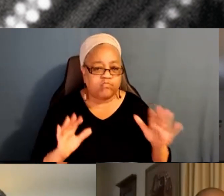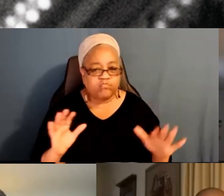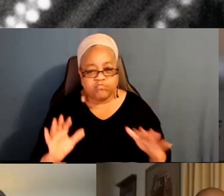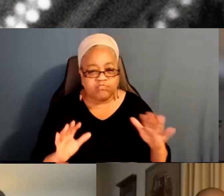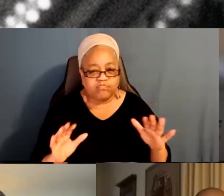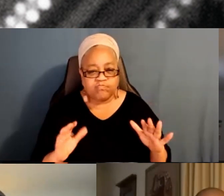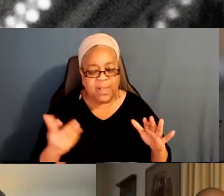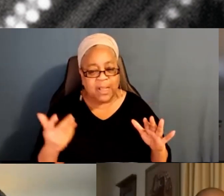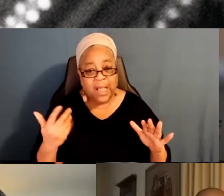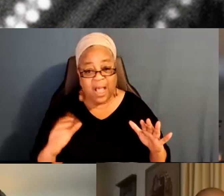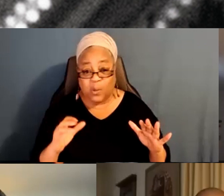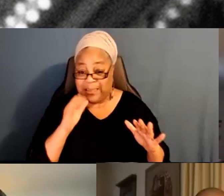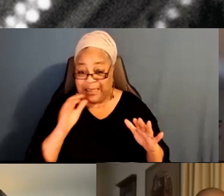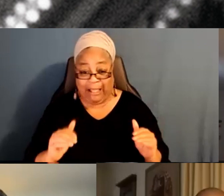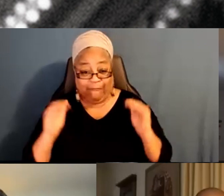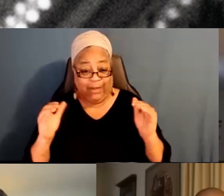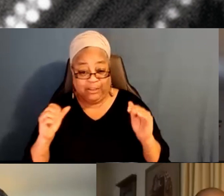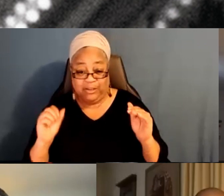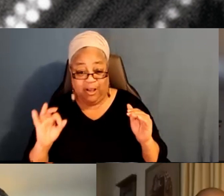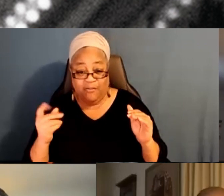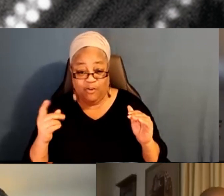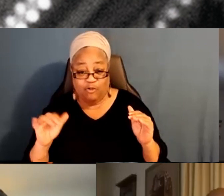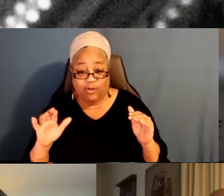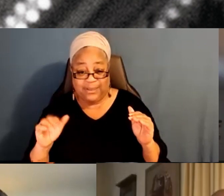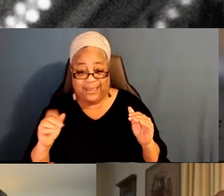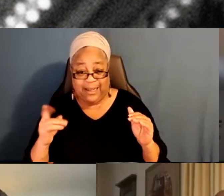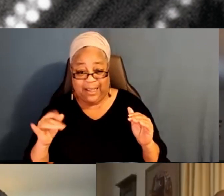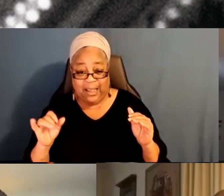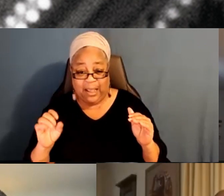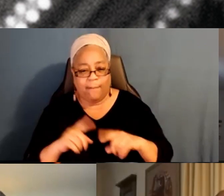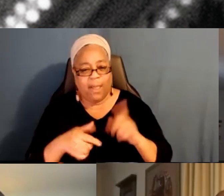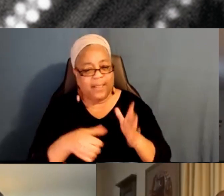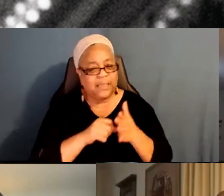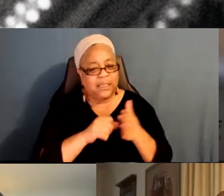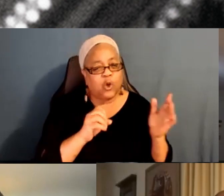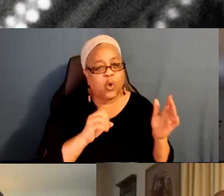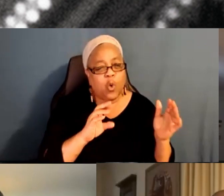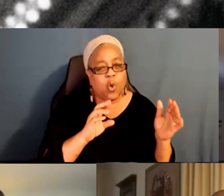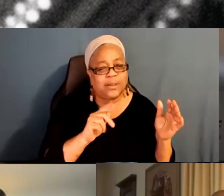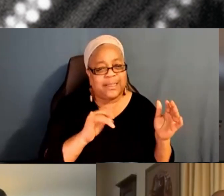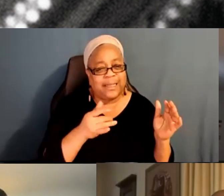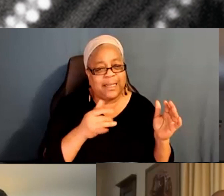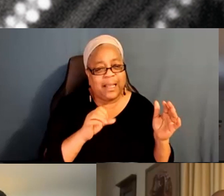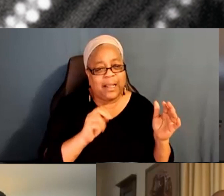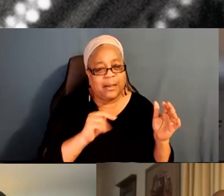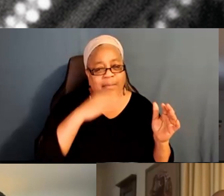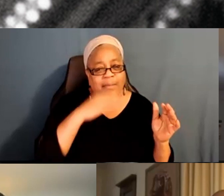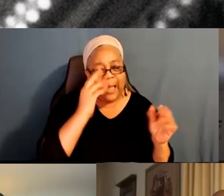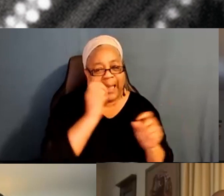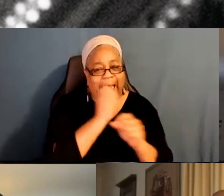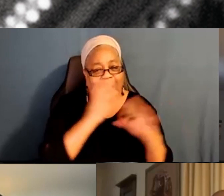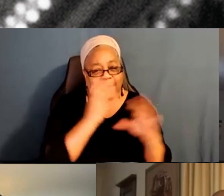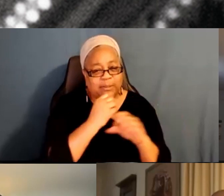don't want to say the elevation of the quotidian into something, but rather the insistence that quotidian Black image makers